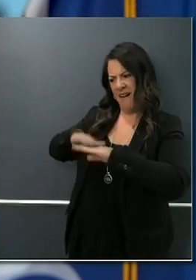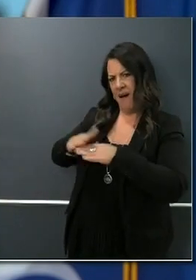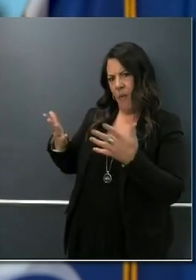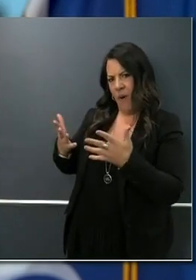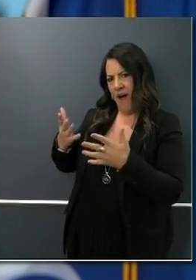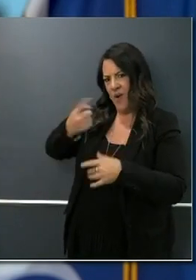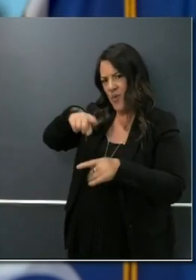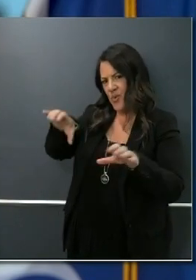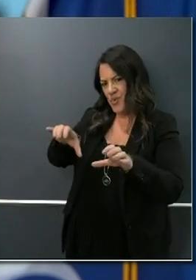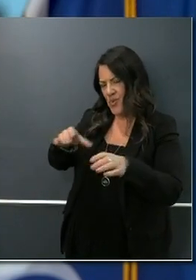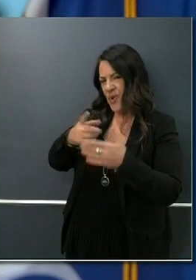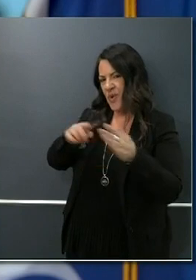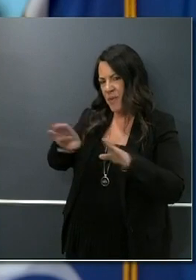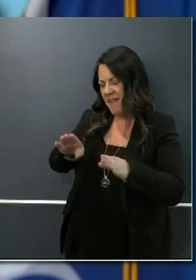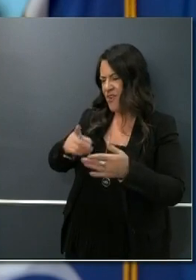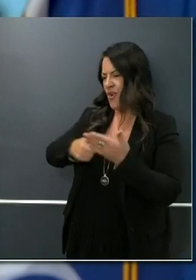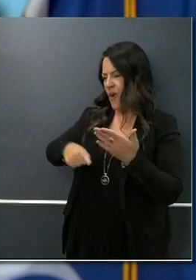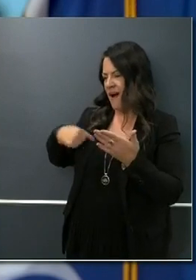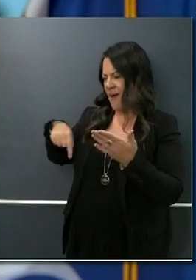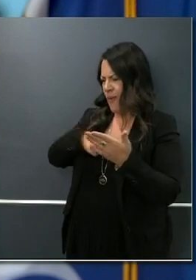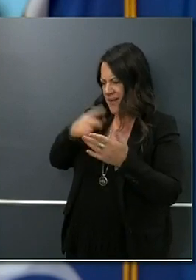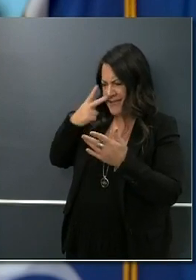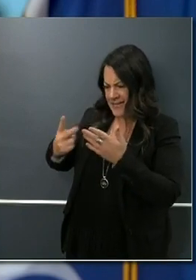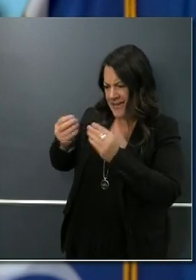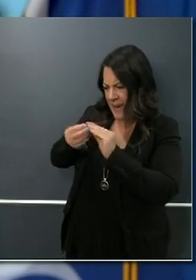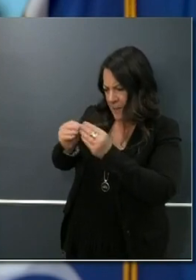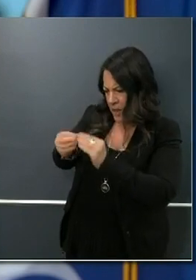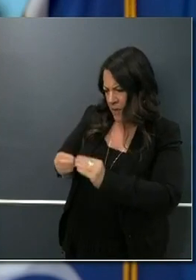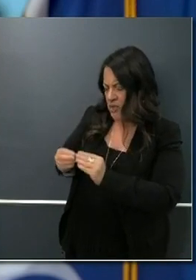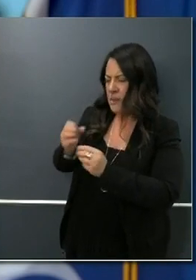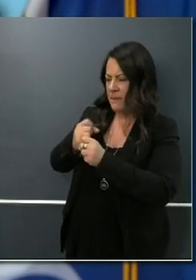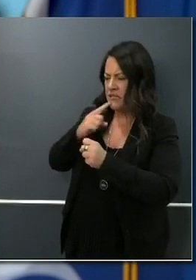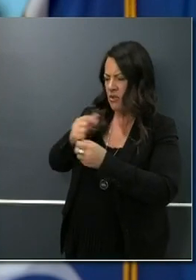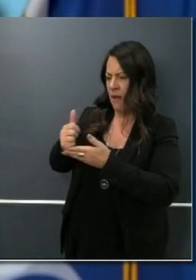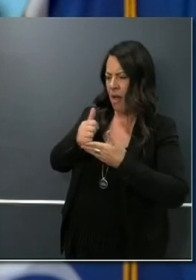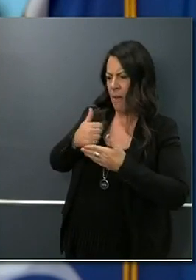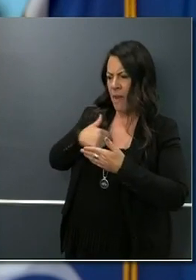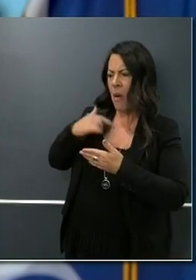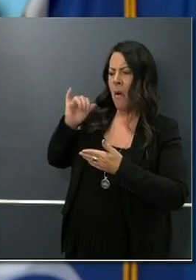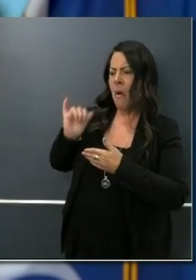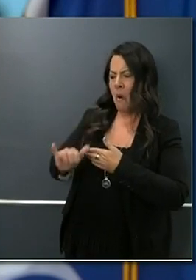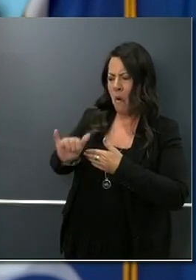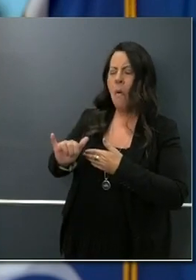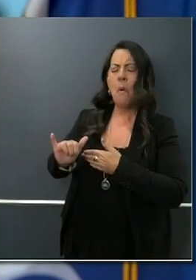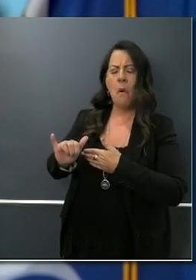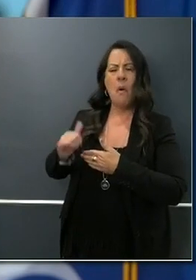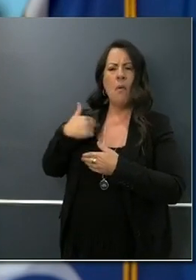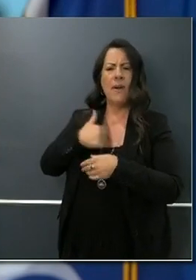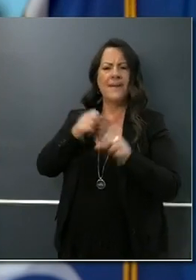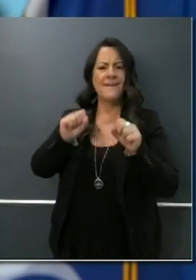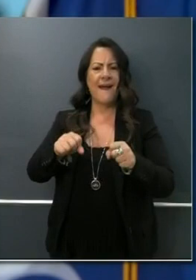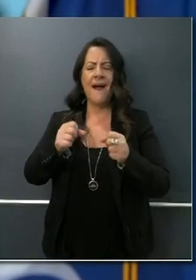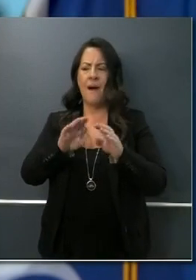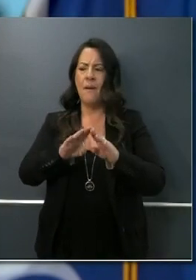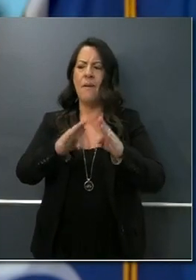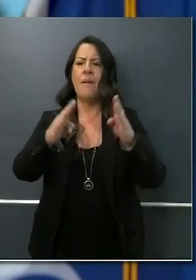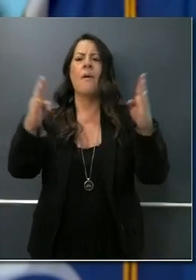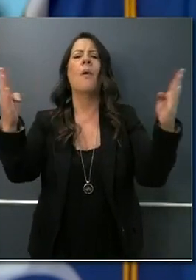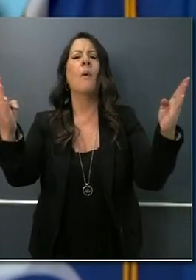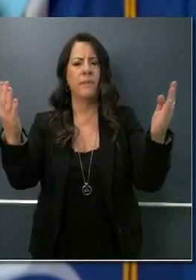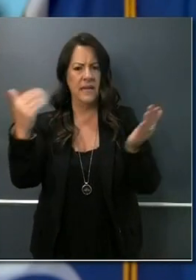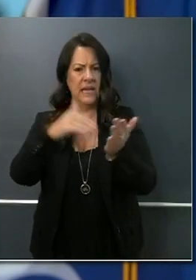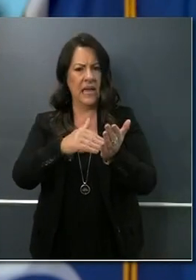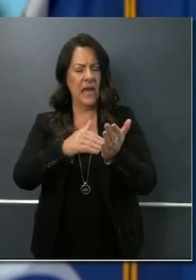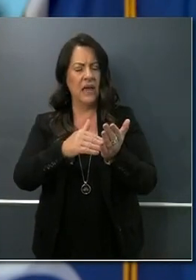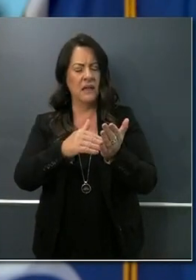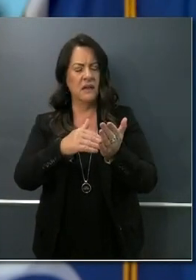guide that, and the only thing that can disrupt that, to set us back, to slow down our capacity to start to reopen